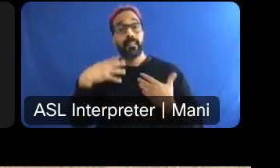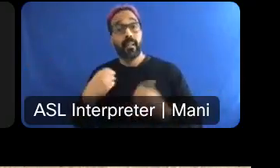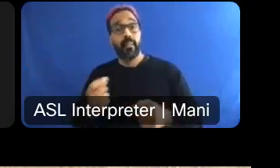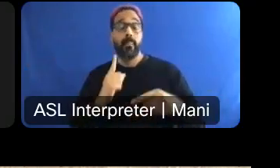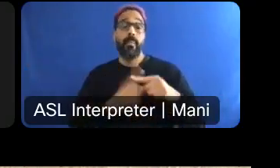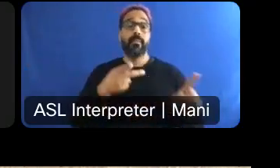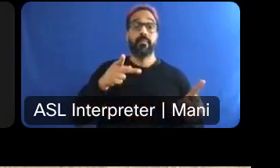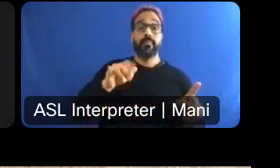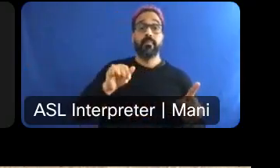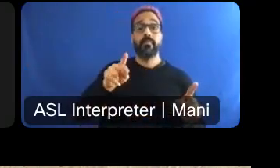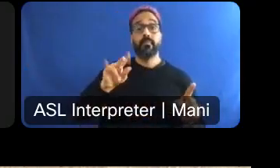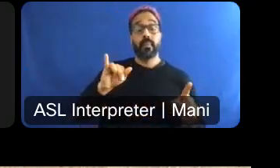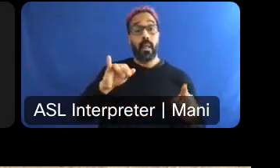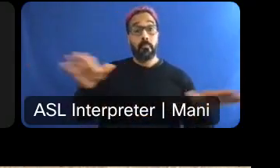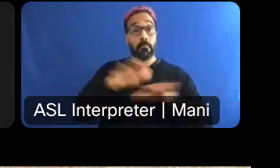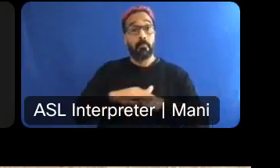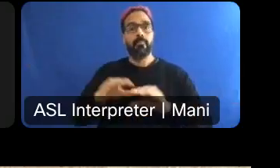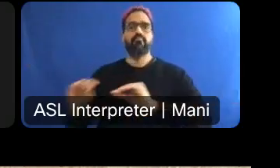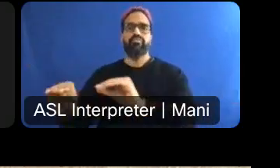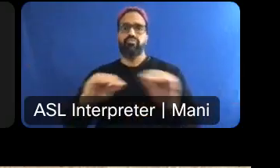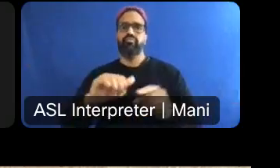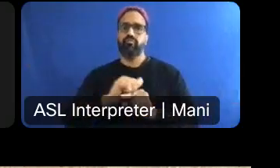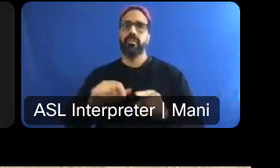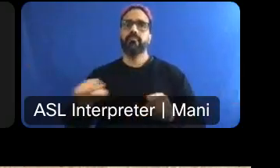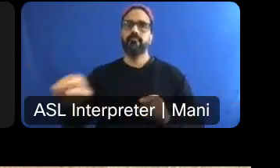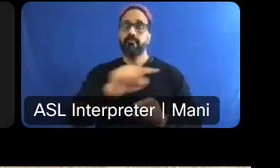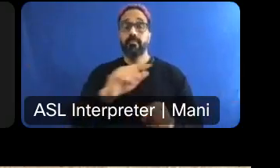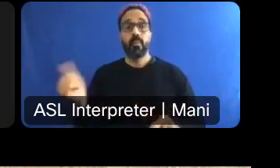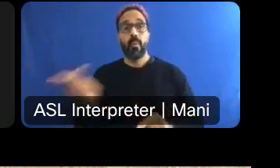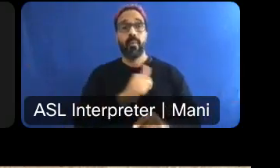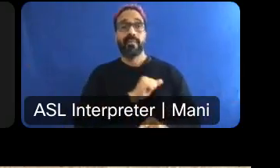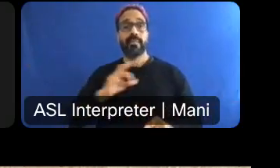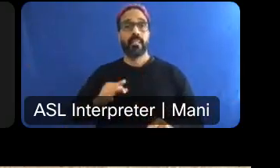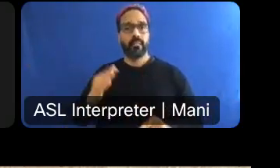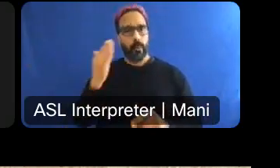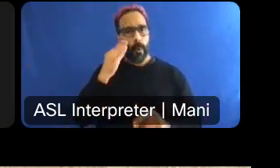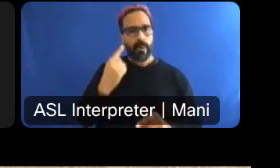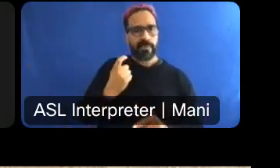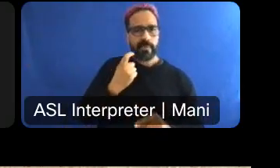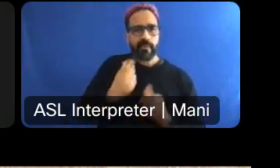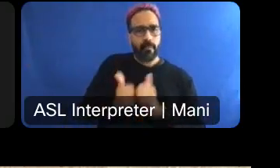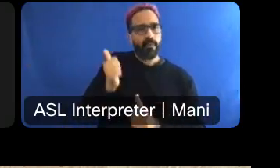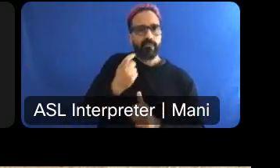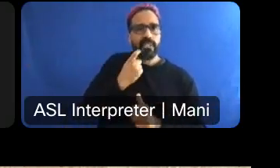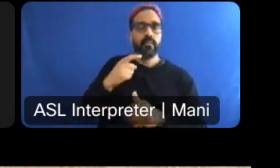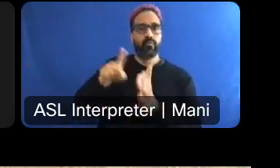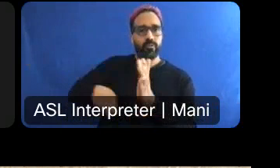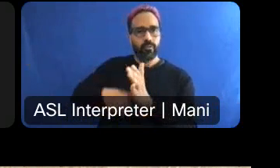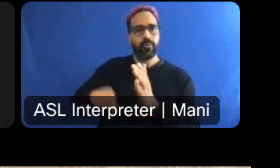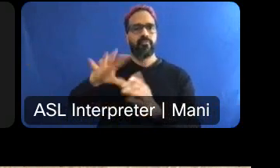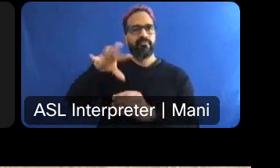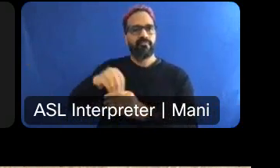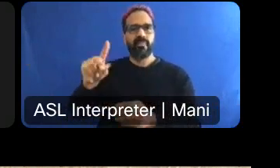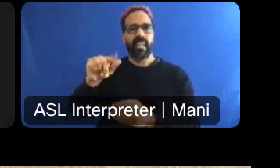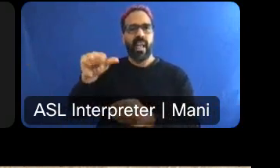brain injury, which can help us stay up to date on the research and data surrounding these topics. It can also